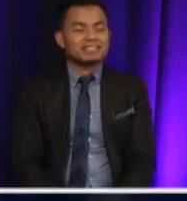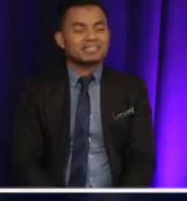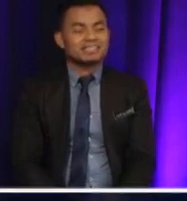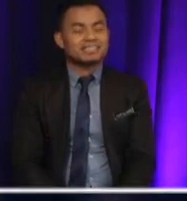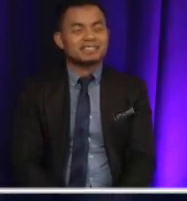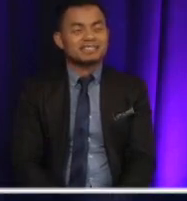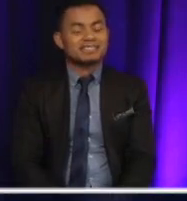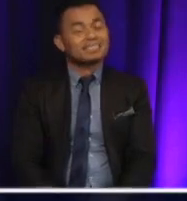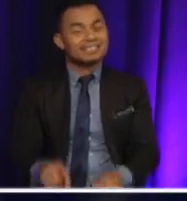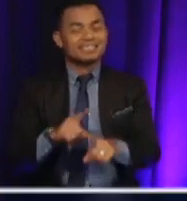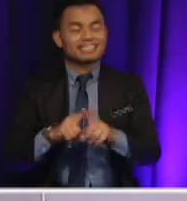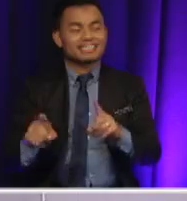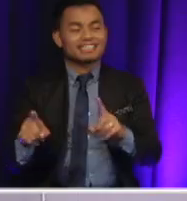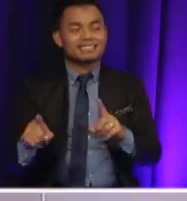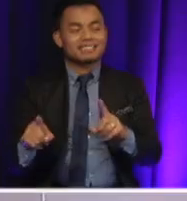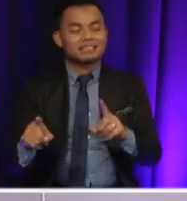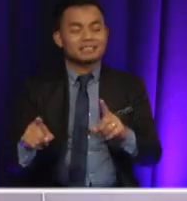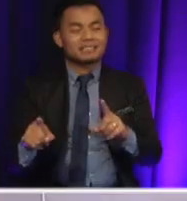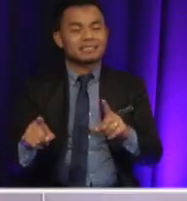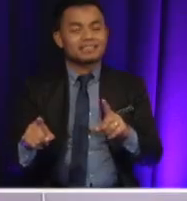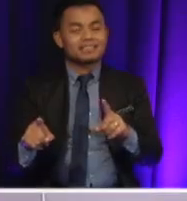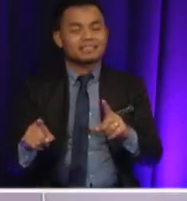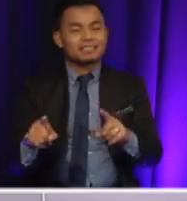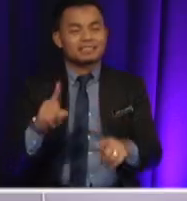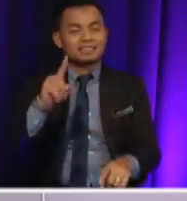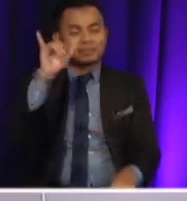But it is something that you'll see when you look into the mirror.